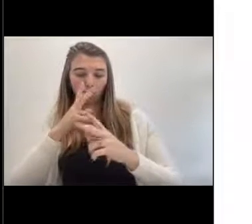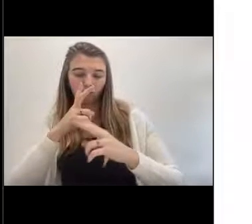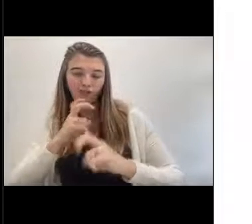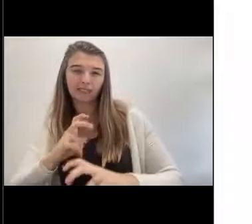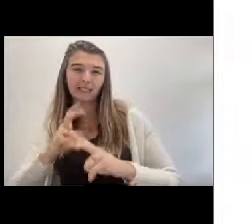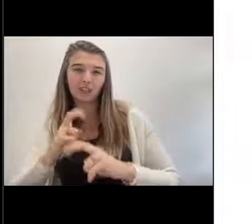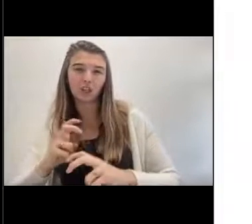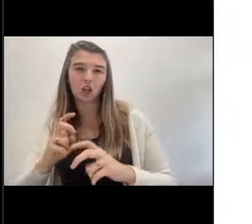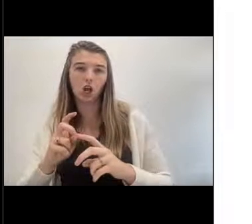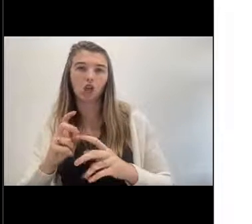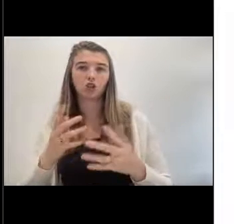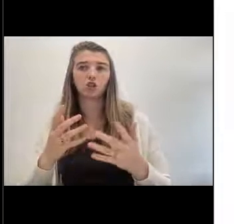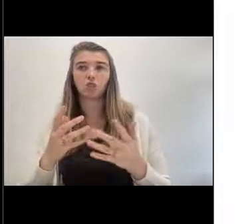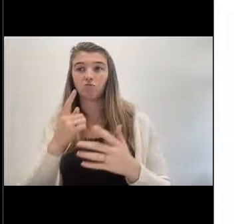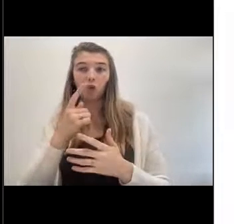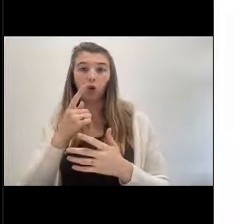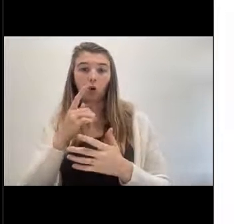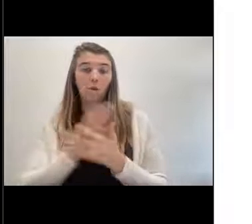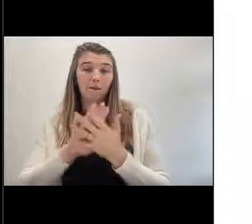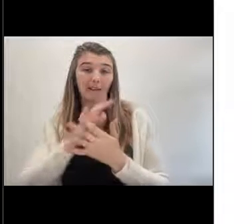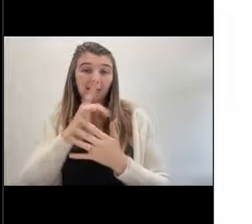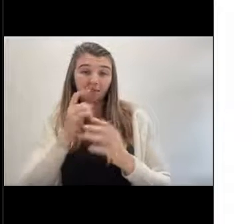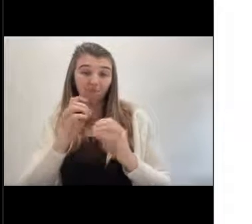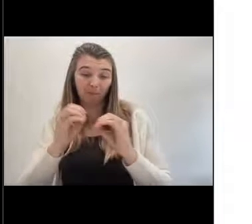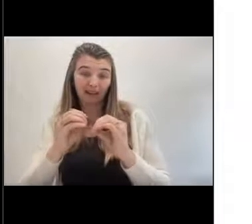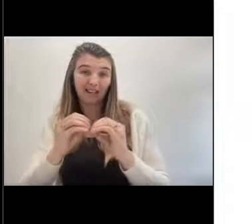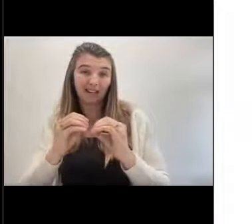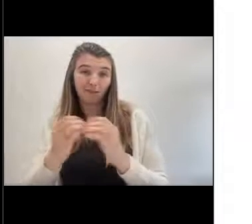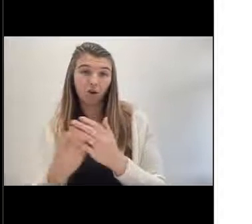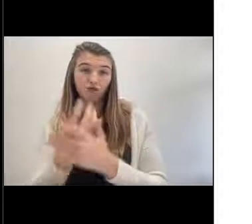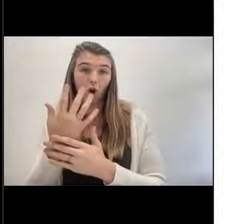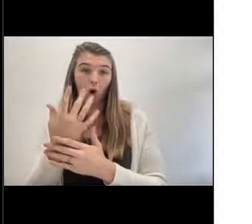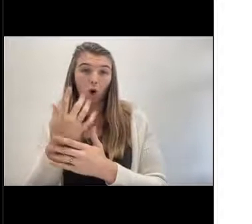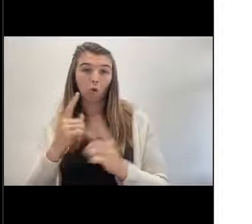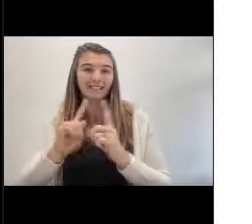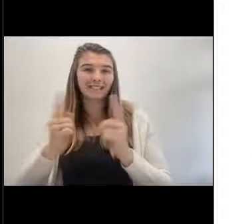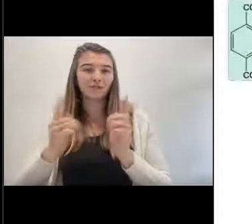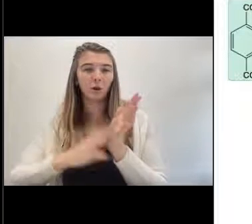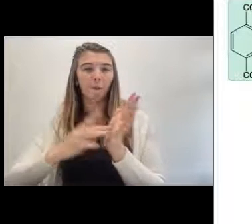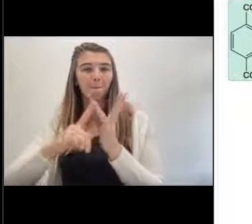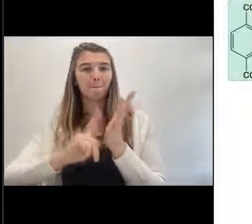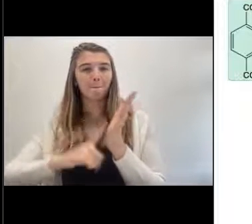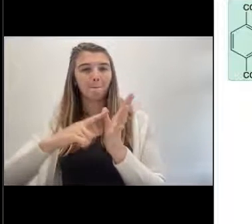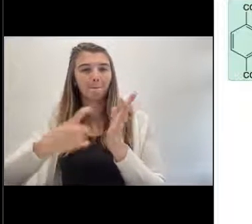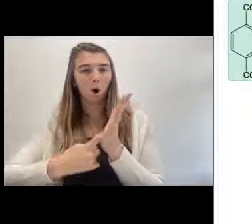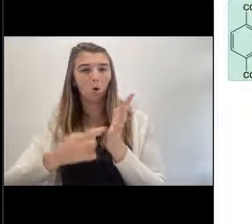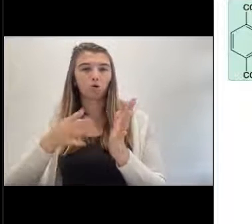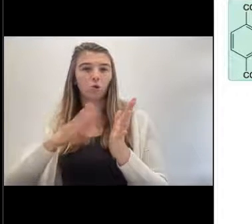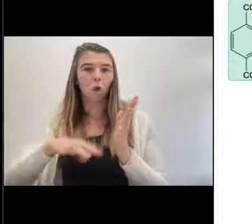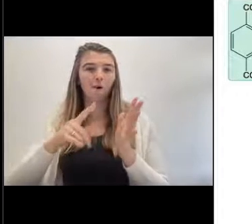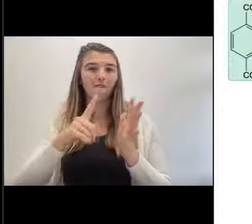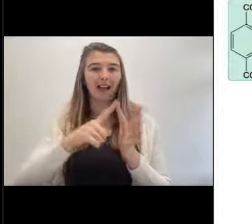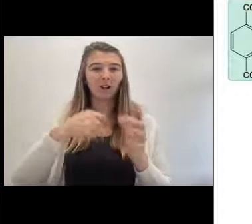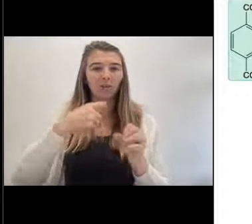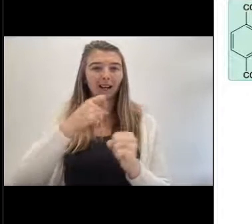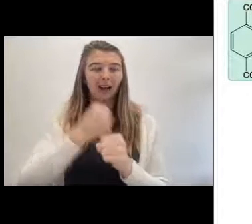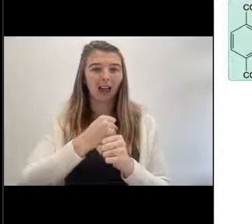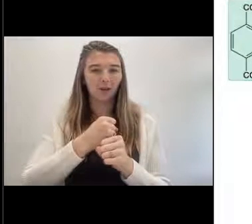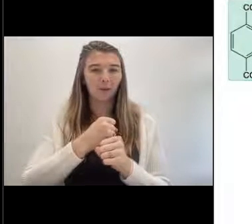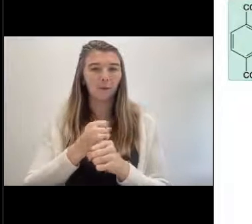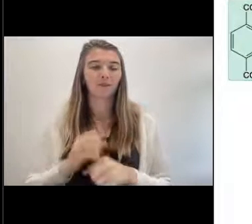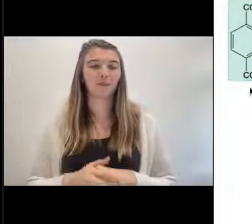with half a molar and 1 molar ethylene glycol. So what am I doing? Well, I'm focusing on terephthalic